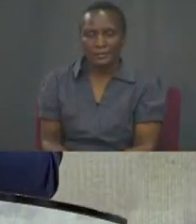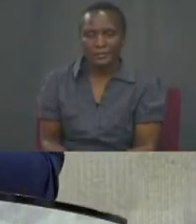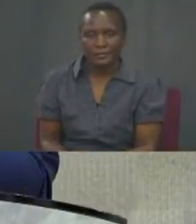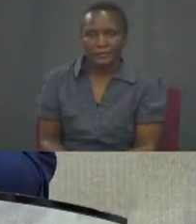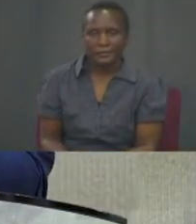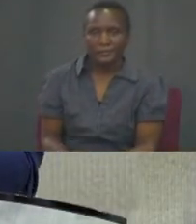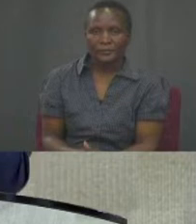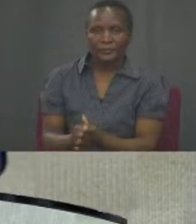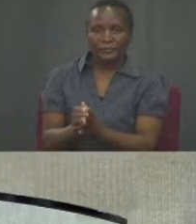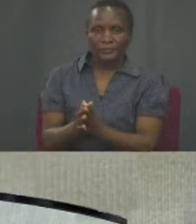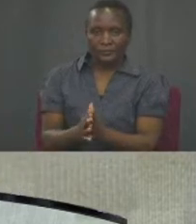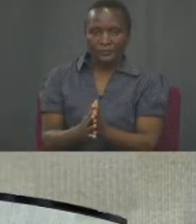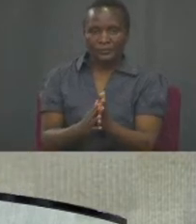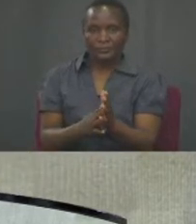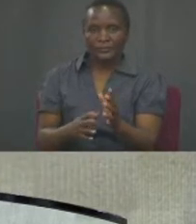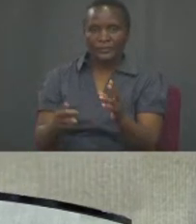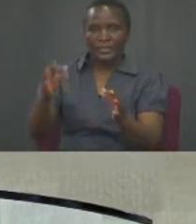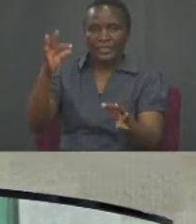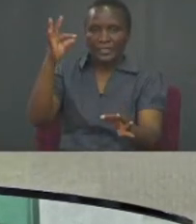world.